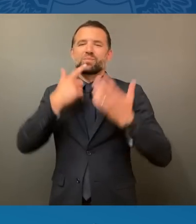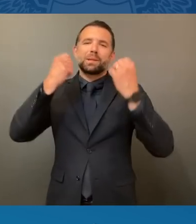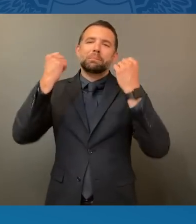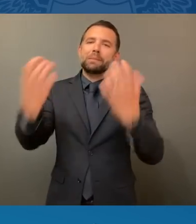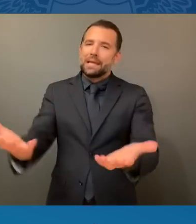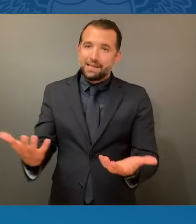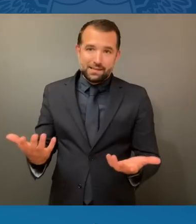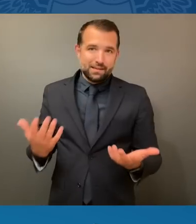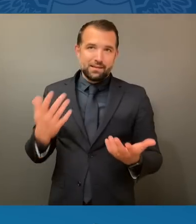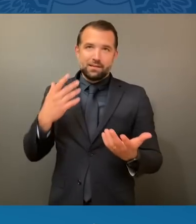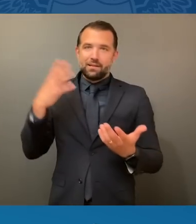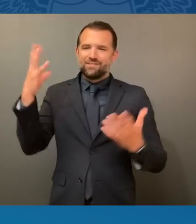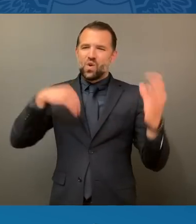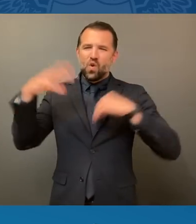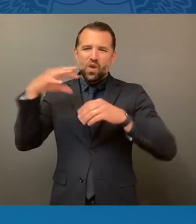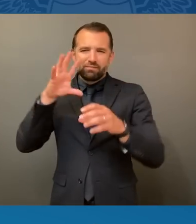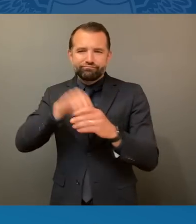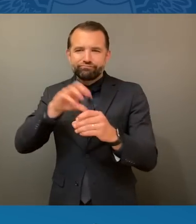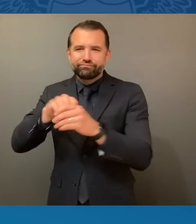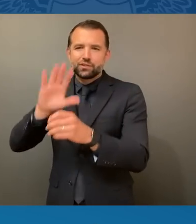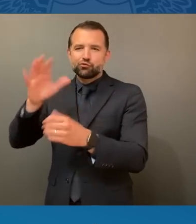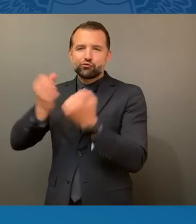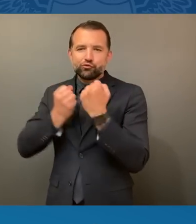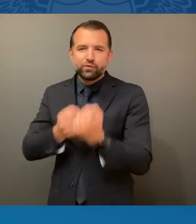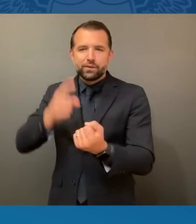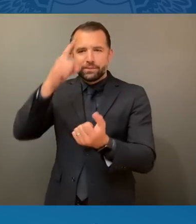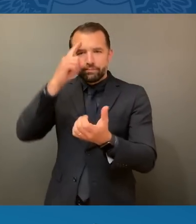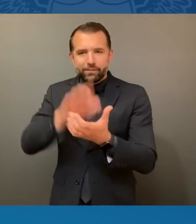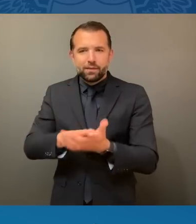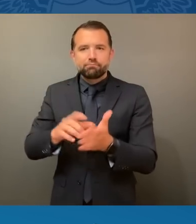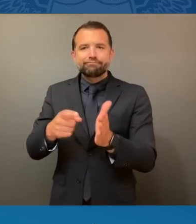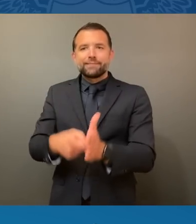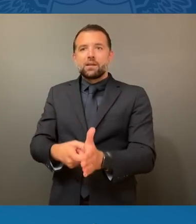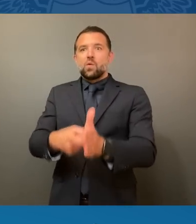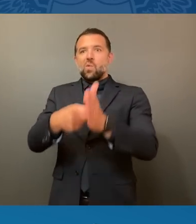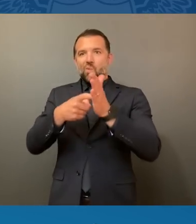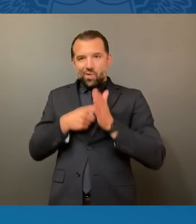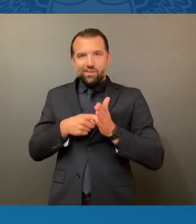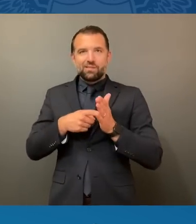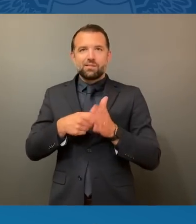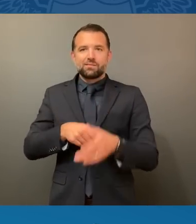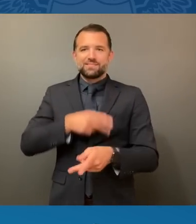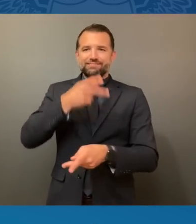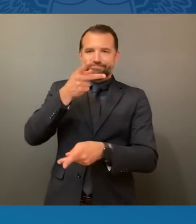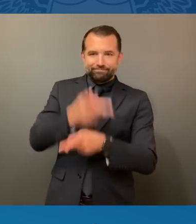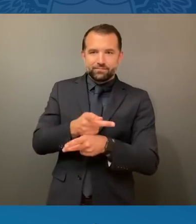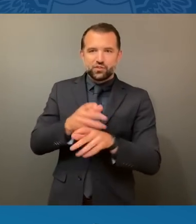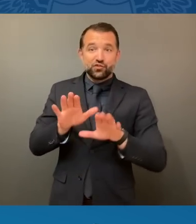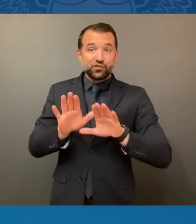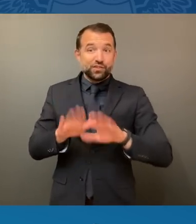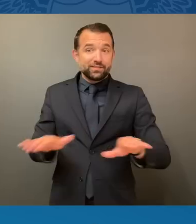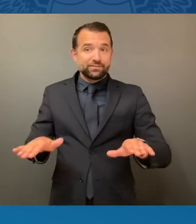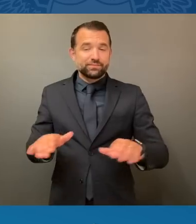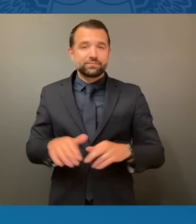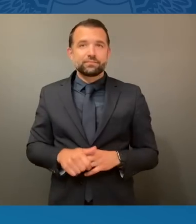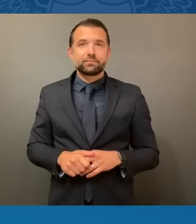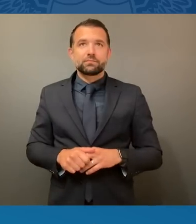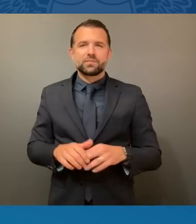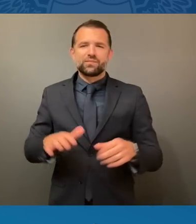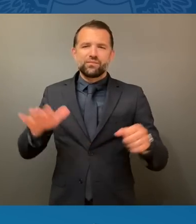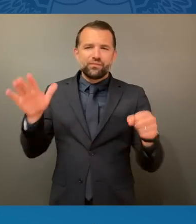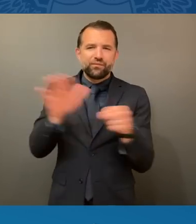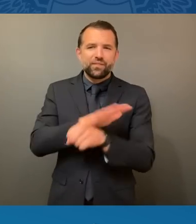in its belief that we must nurture the children and give them a sense